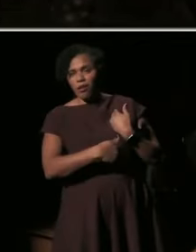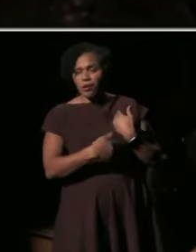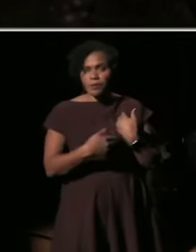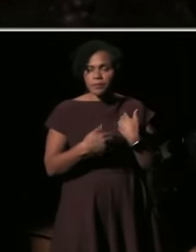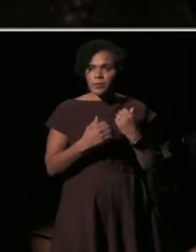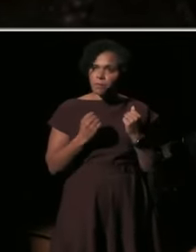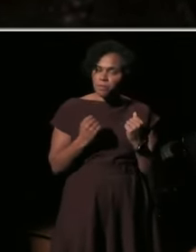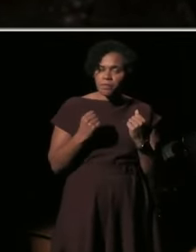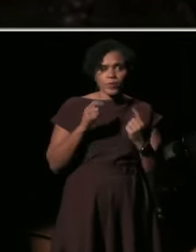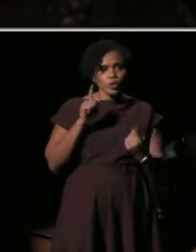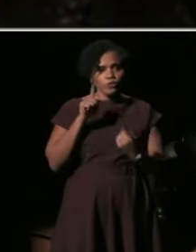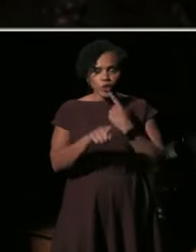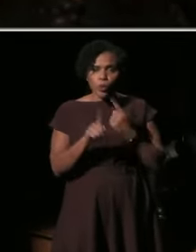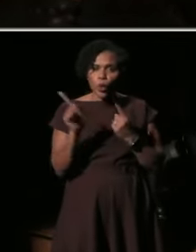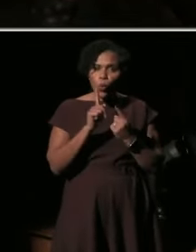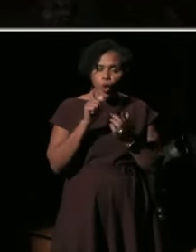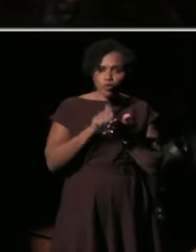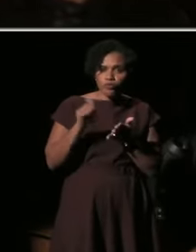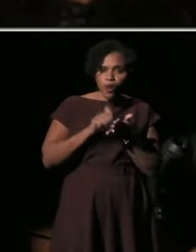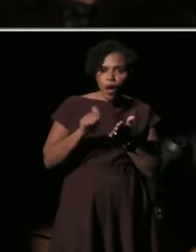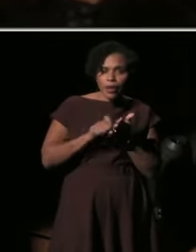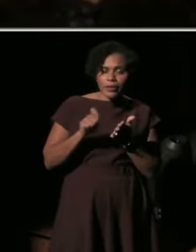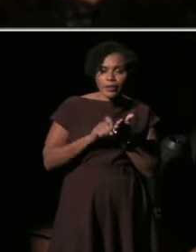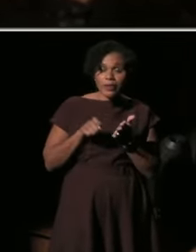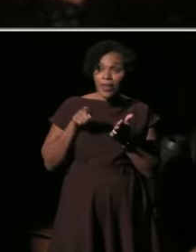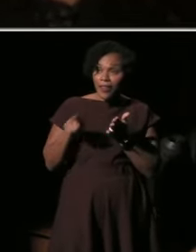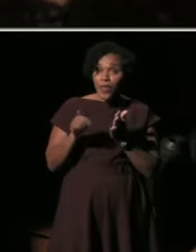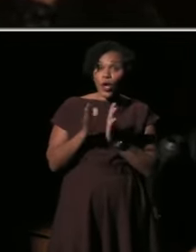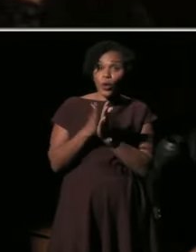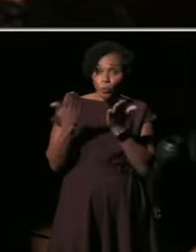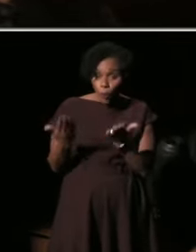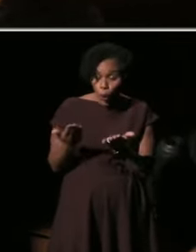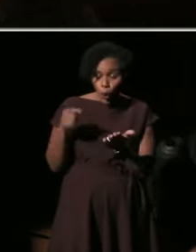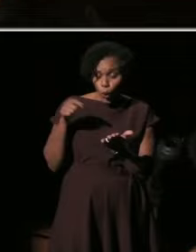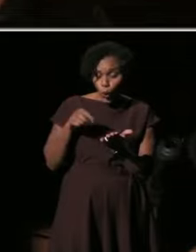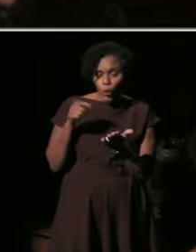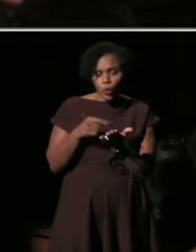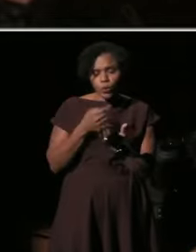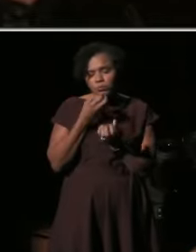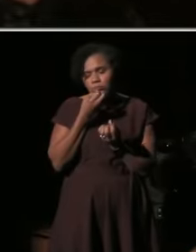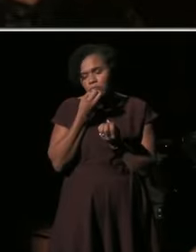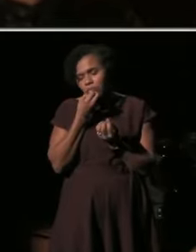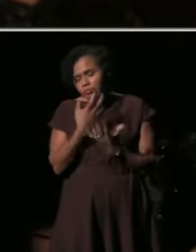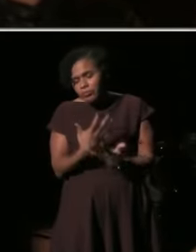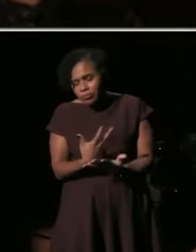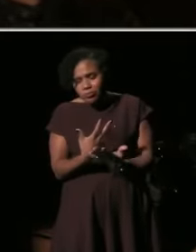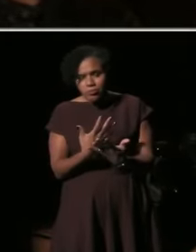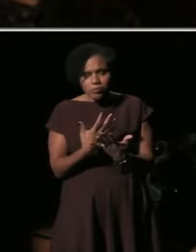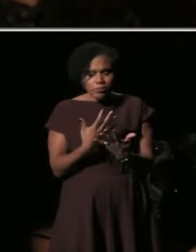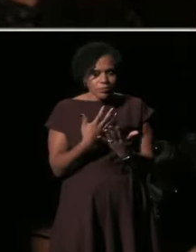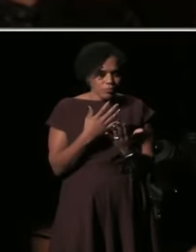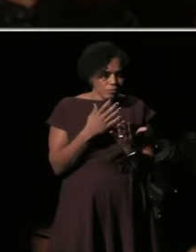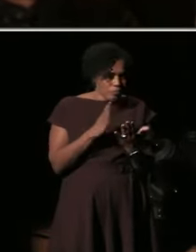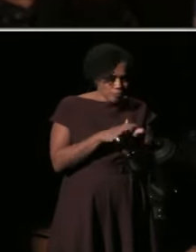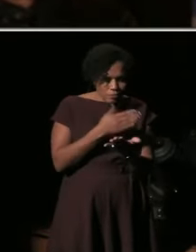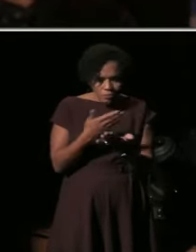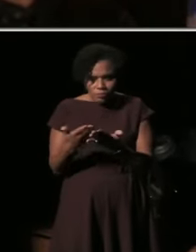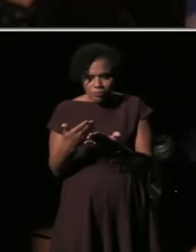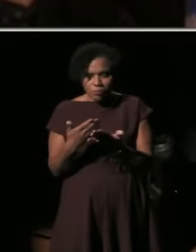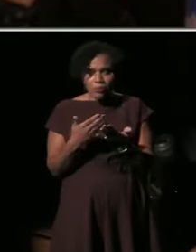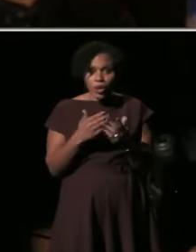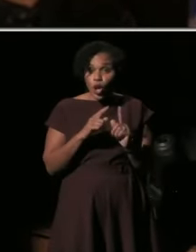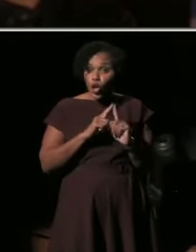to write. Naoki Higashida's book is a beautiful act of translation of a